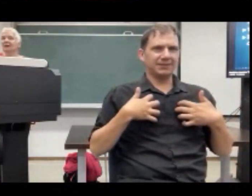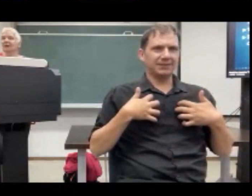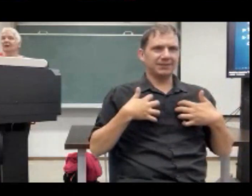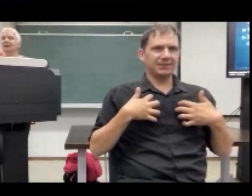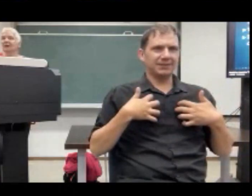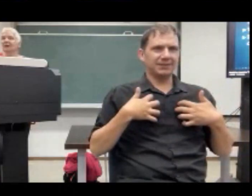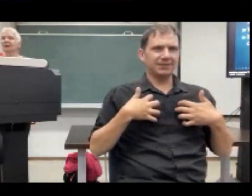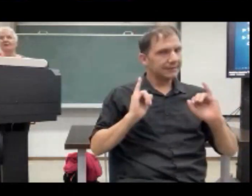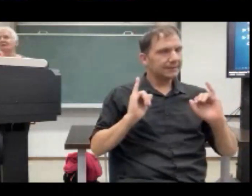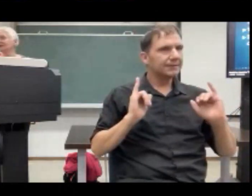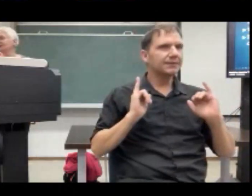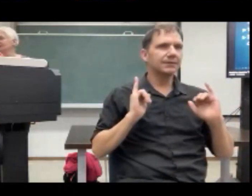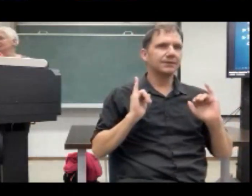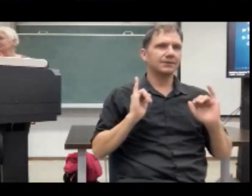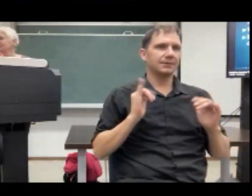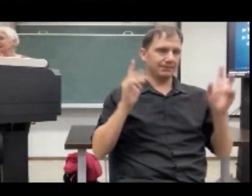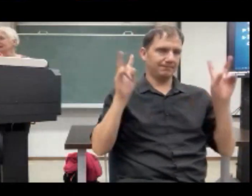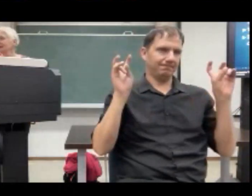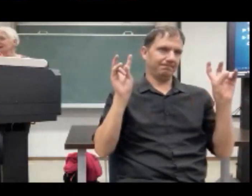you now have some information.